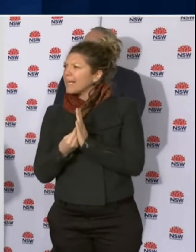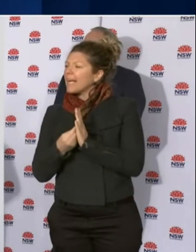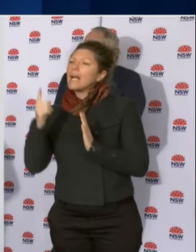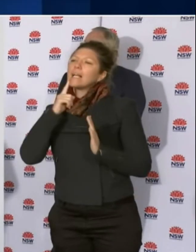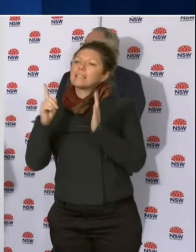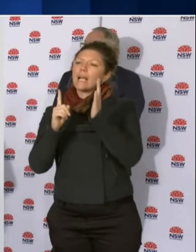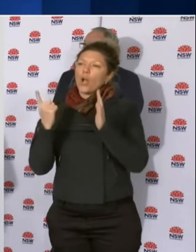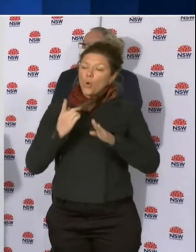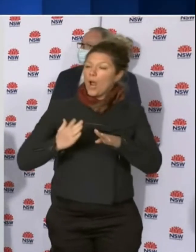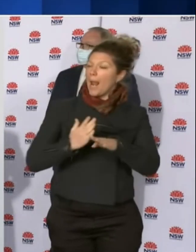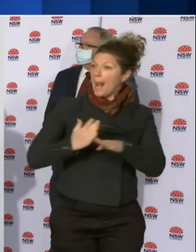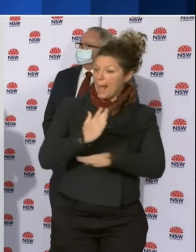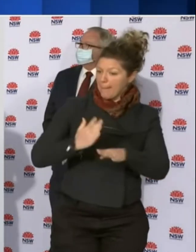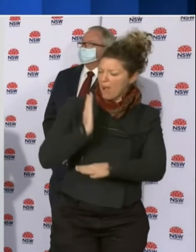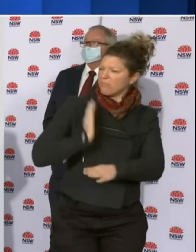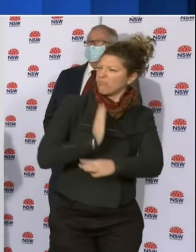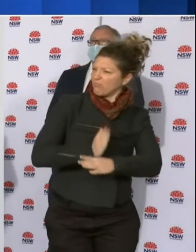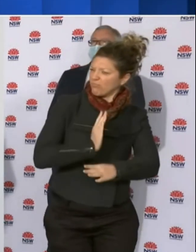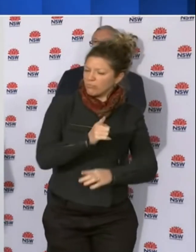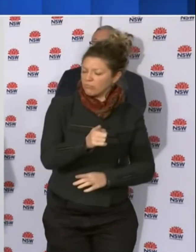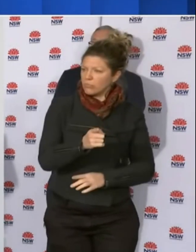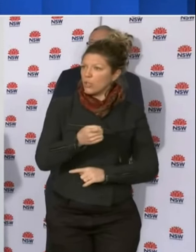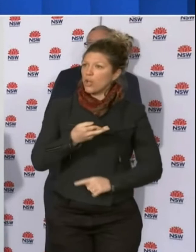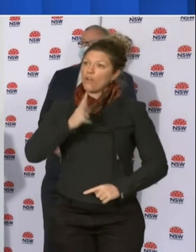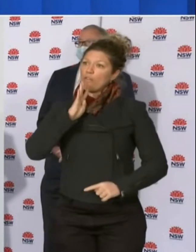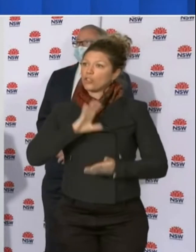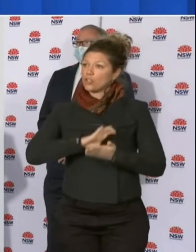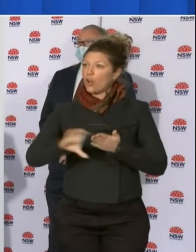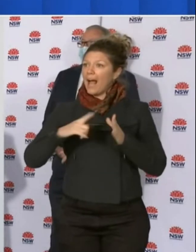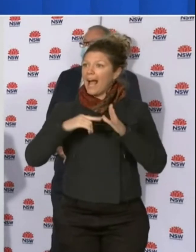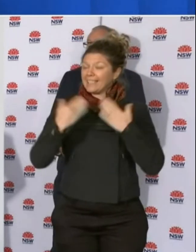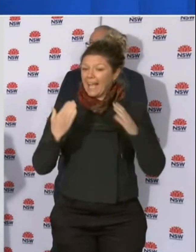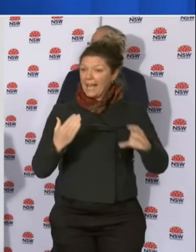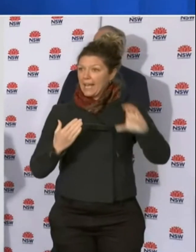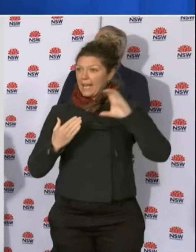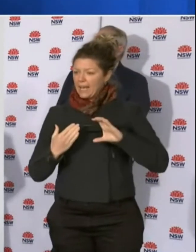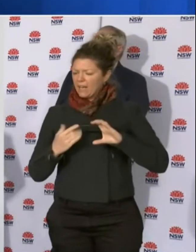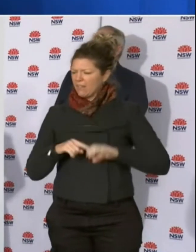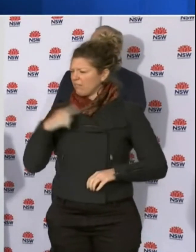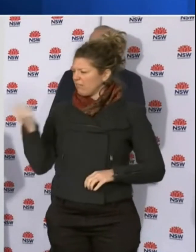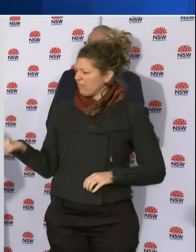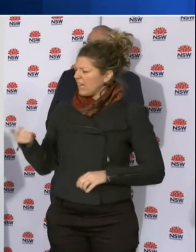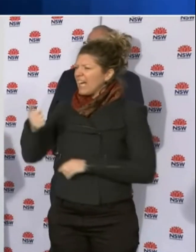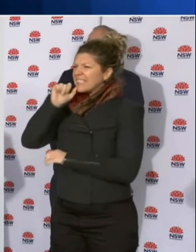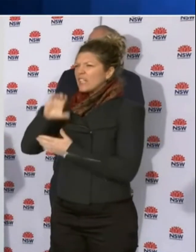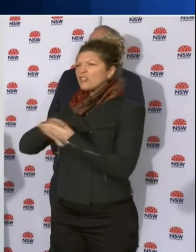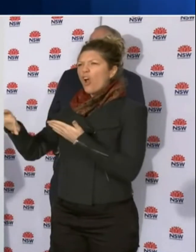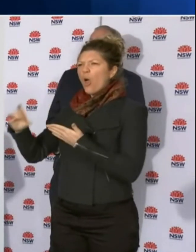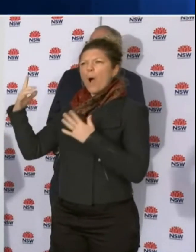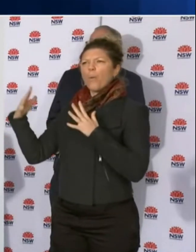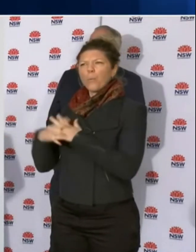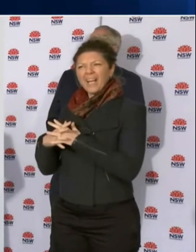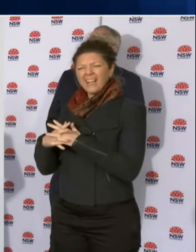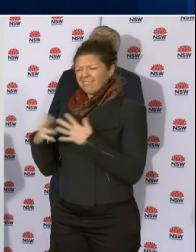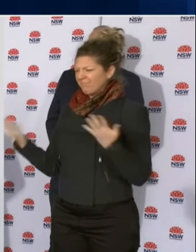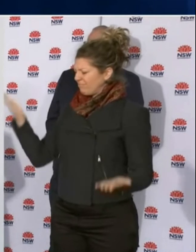can earn up to $400 a day. For their sacrifice, they're being thanked with a $600 a week payment. They would have mortgaged themselves